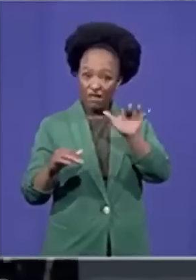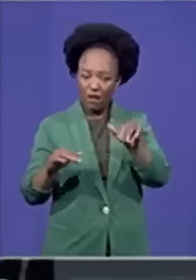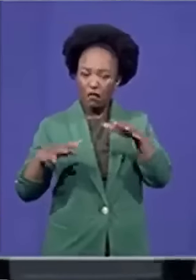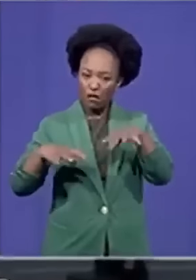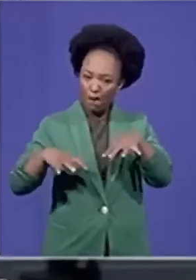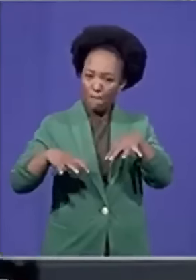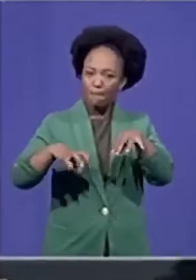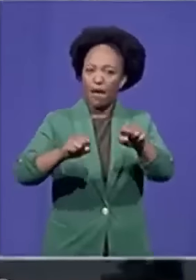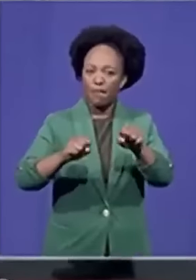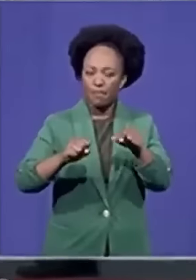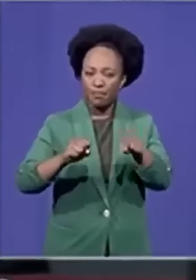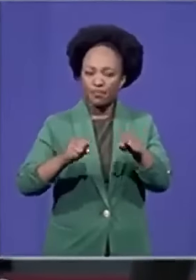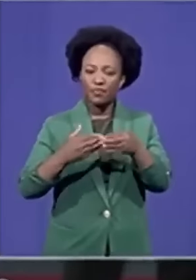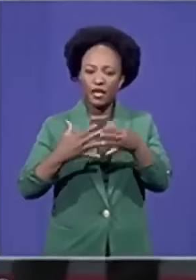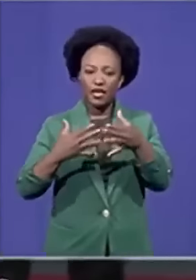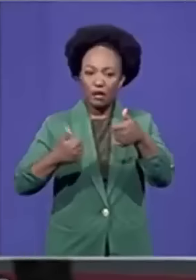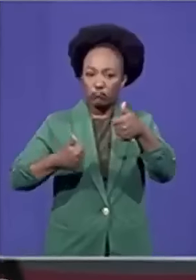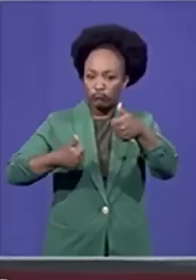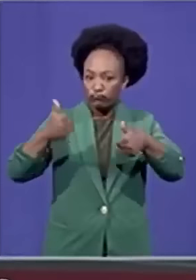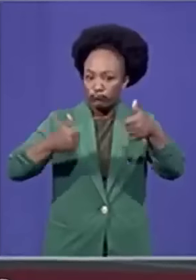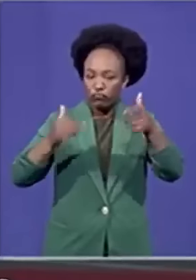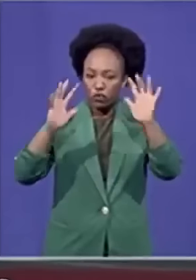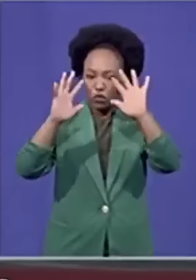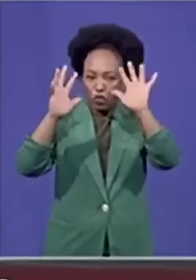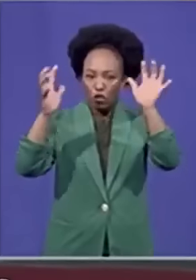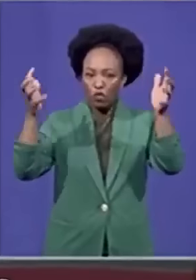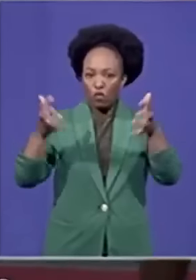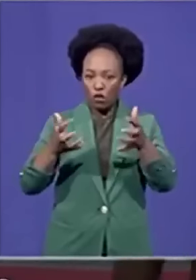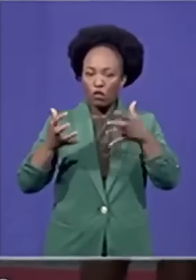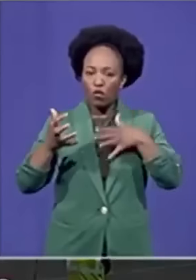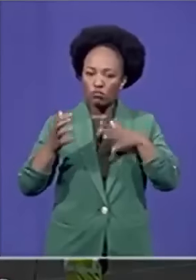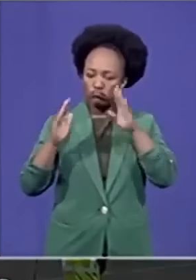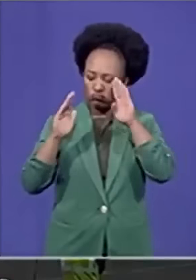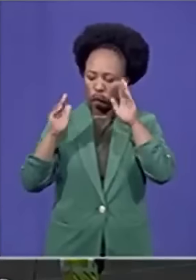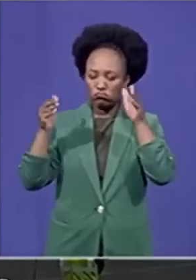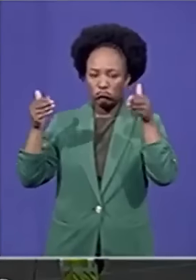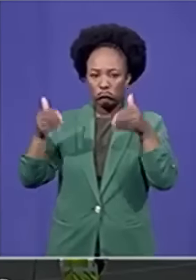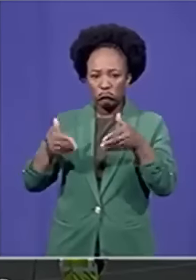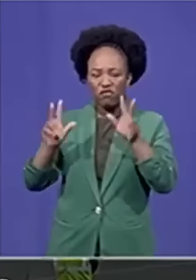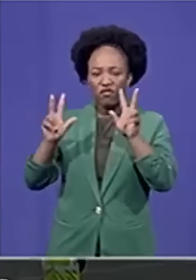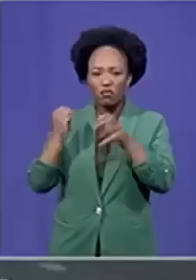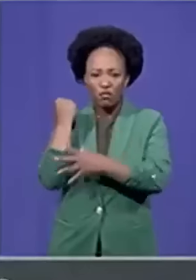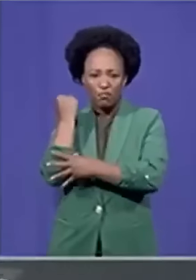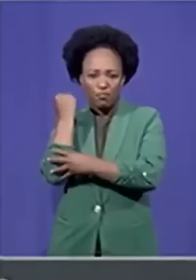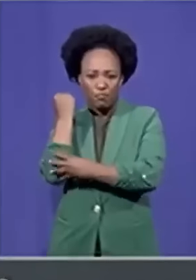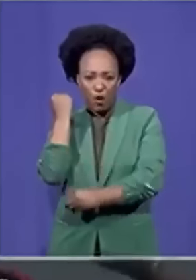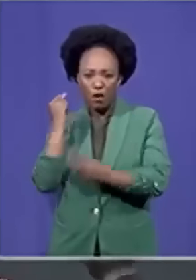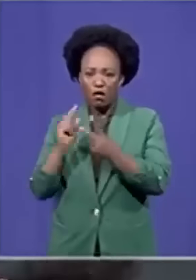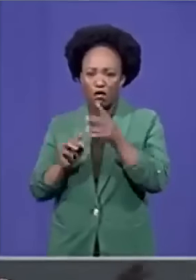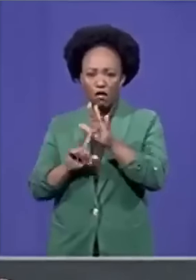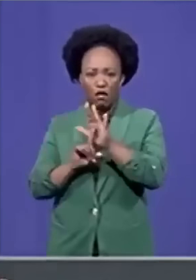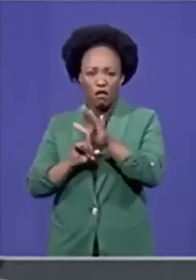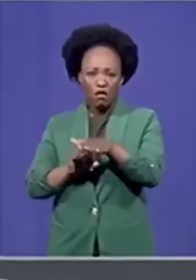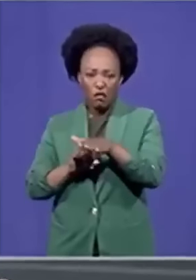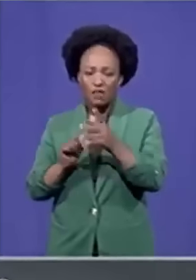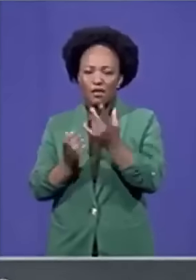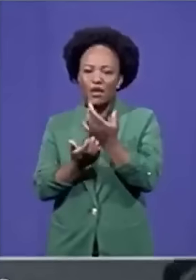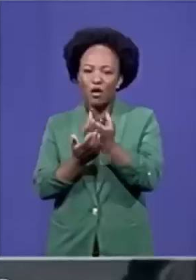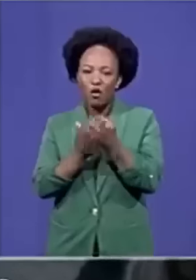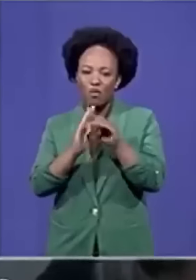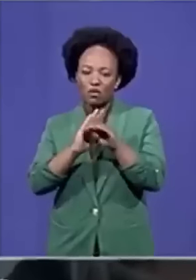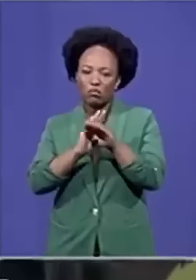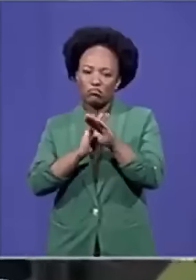eo baetapele ba lefatshe ba batlang ho tsepamisa maikutlo phokotsong ya bofuma le kgatelopele e tsitsitseng kgahlano le moruo